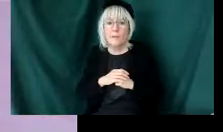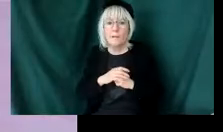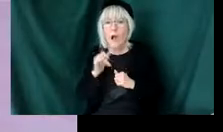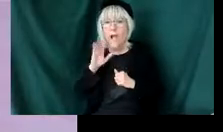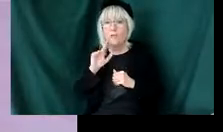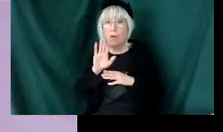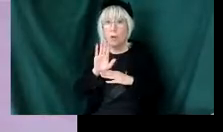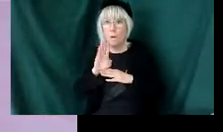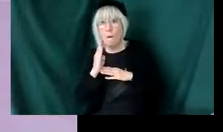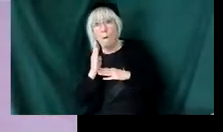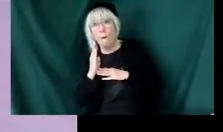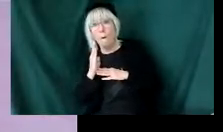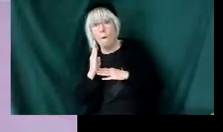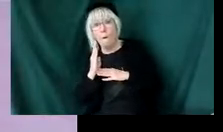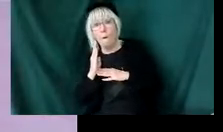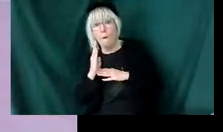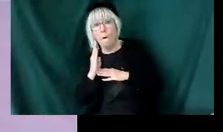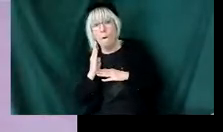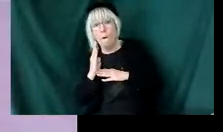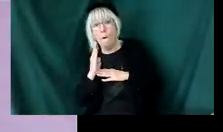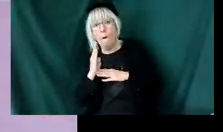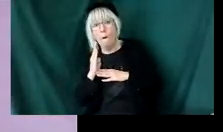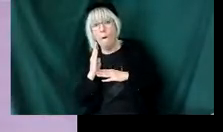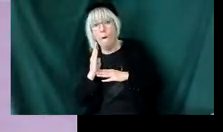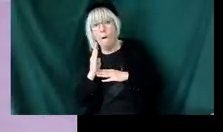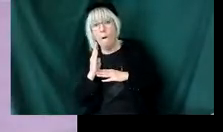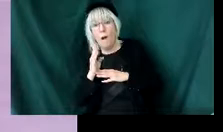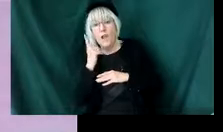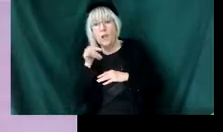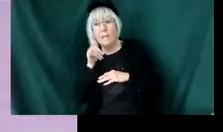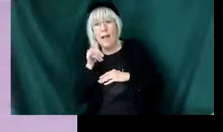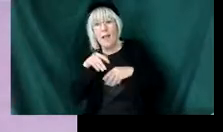I could make these look kind of like they're going downhill.